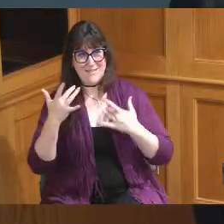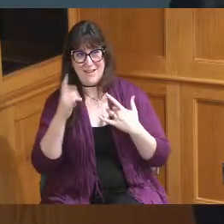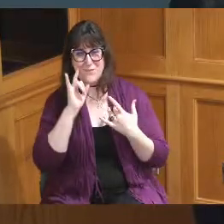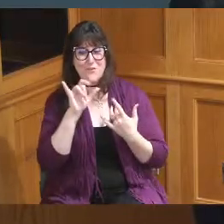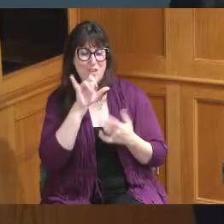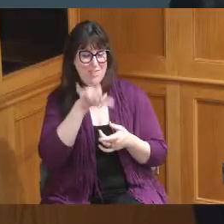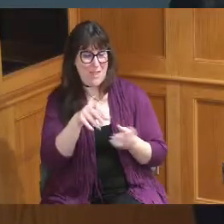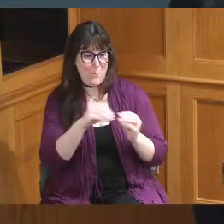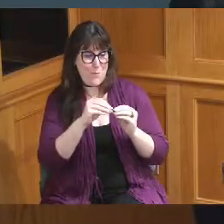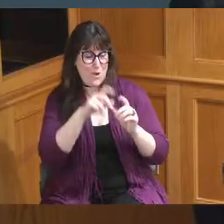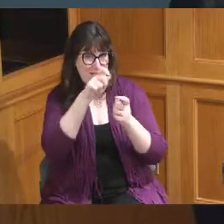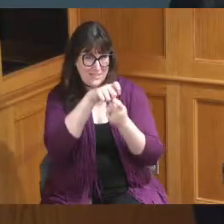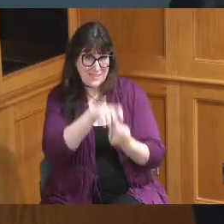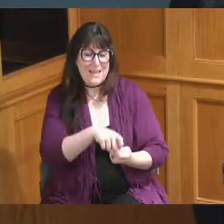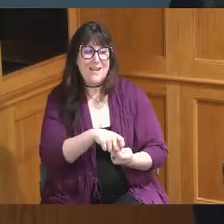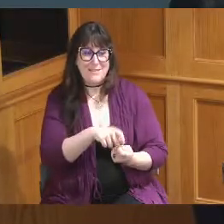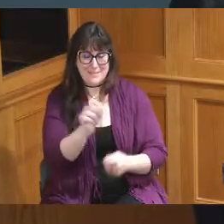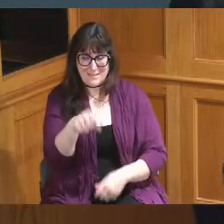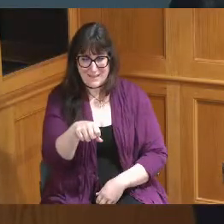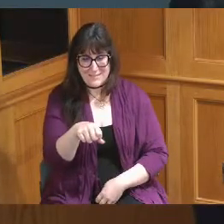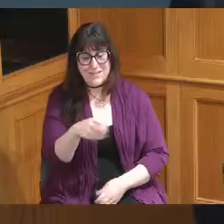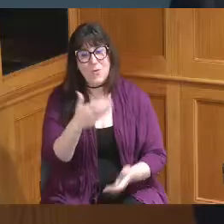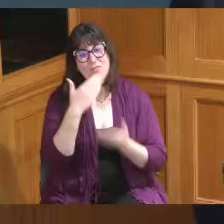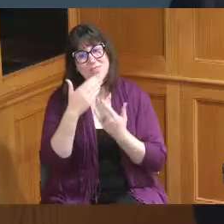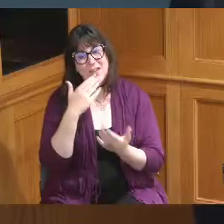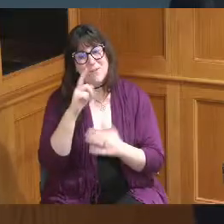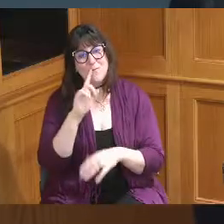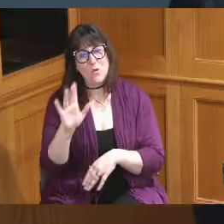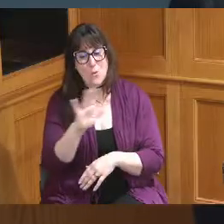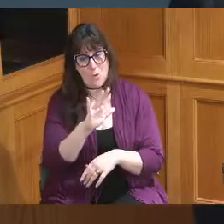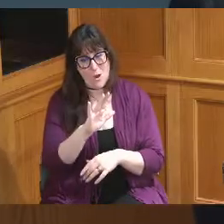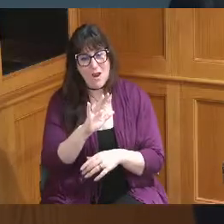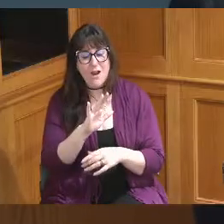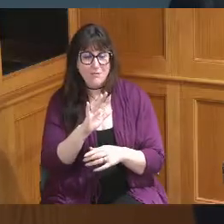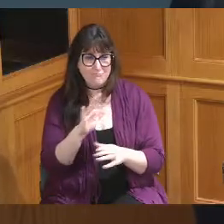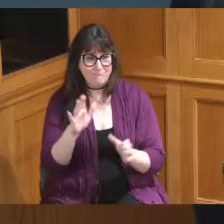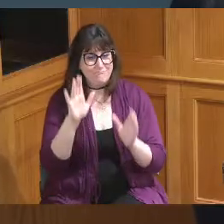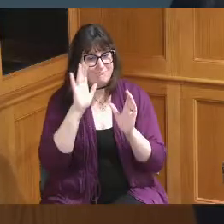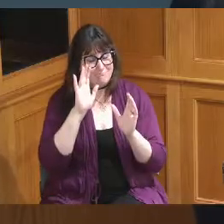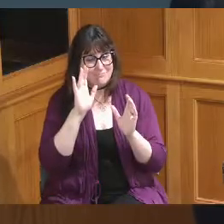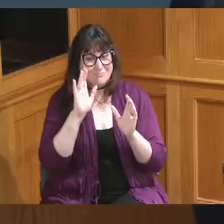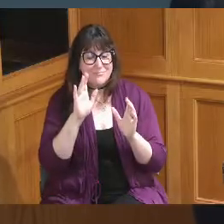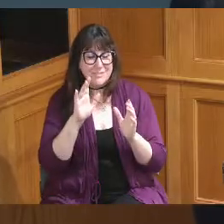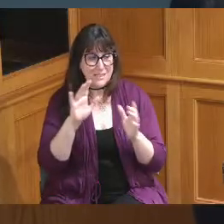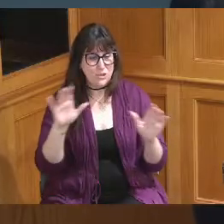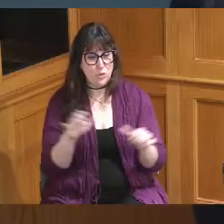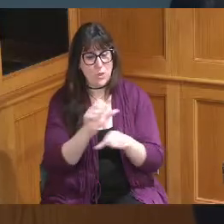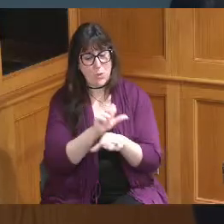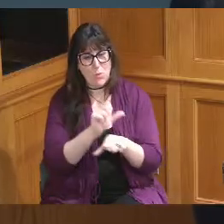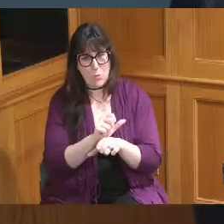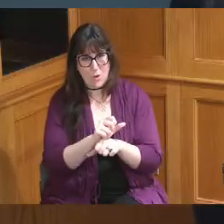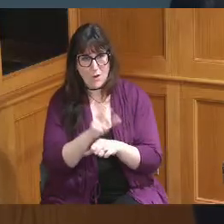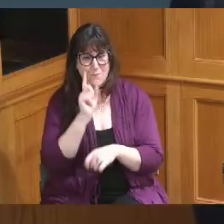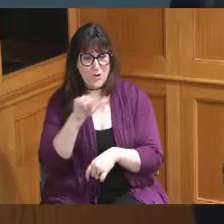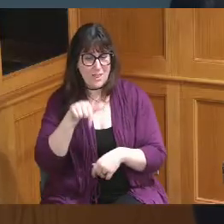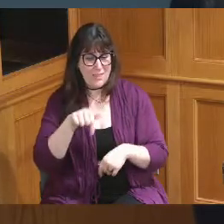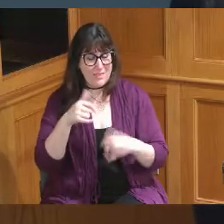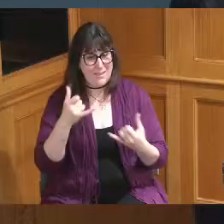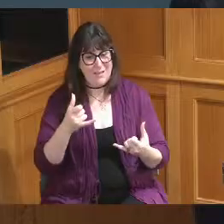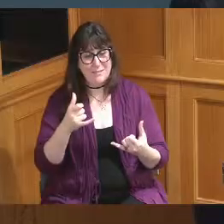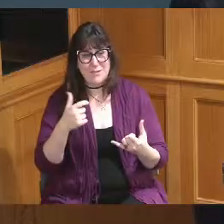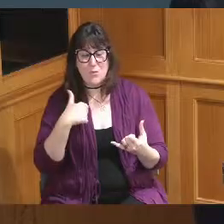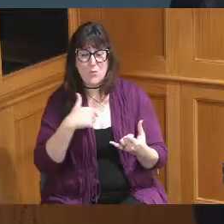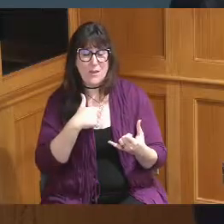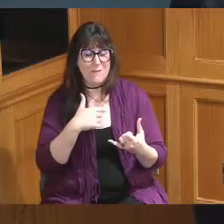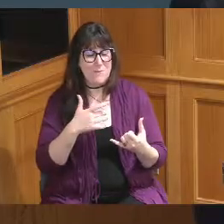and get into more detail there. So thank you all again for getting us to this moment in time. It is historic. We've been talking